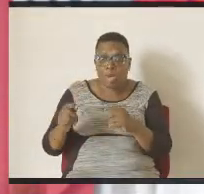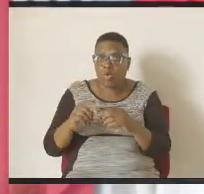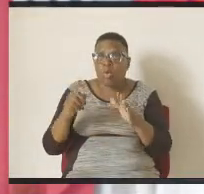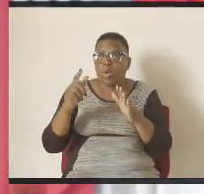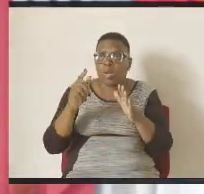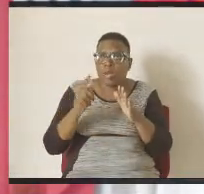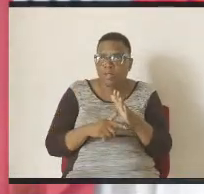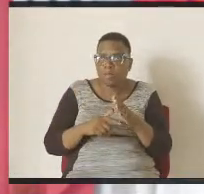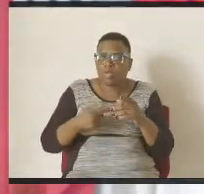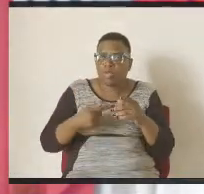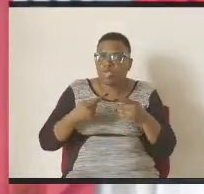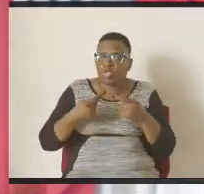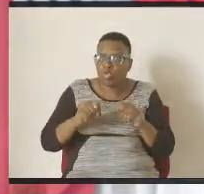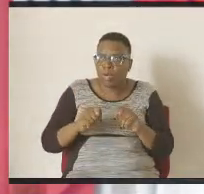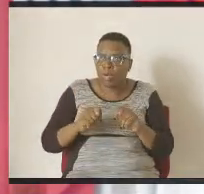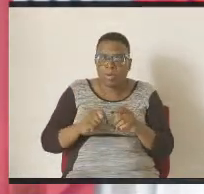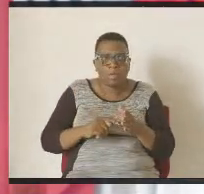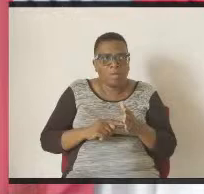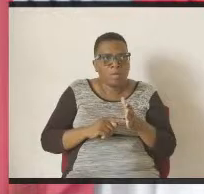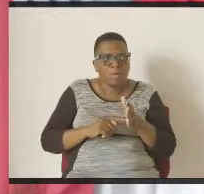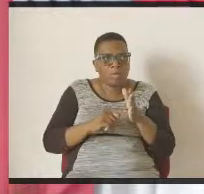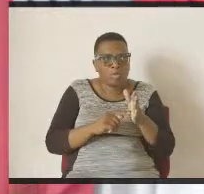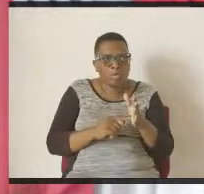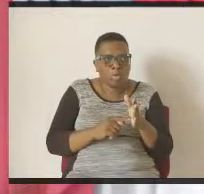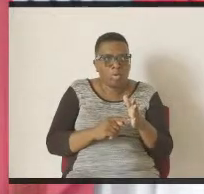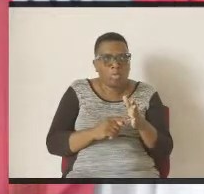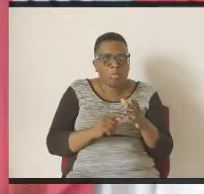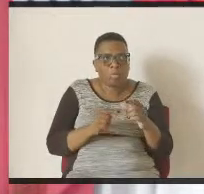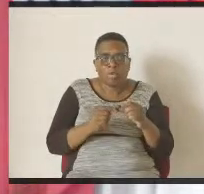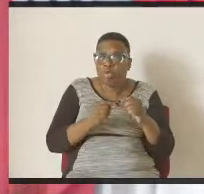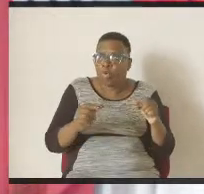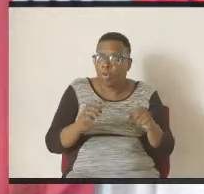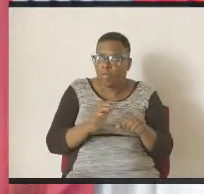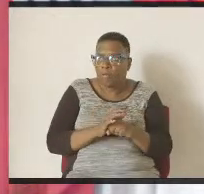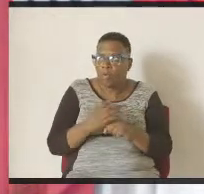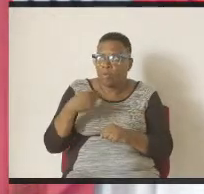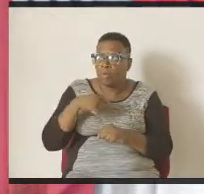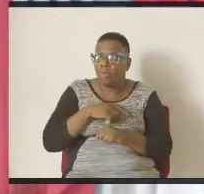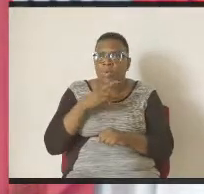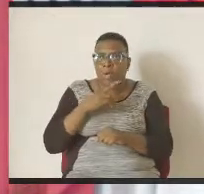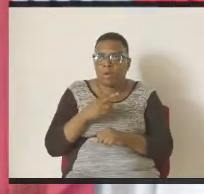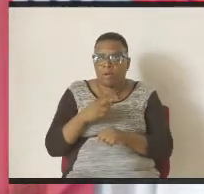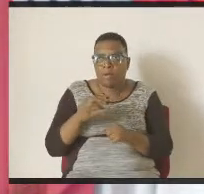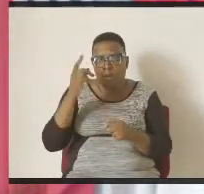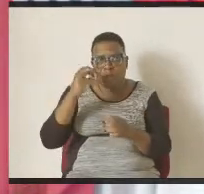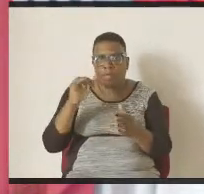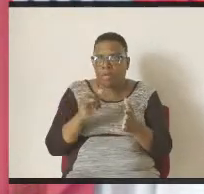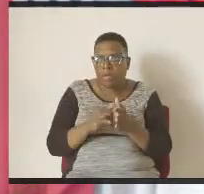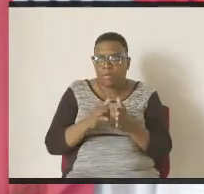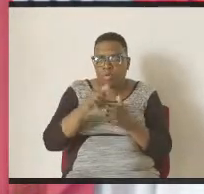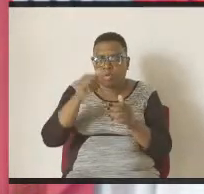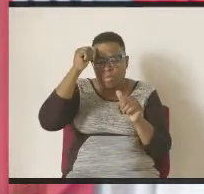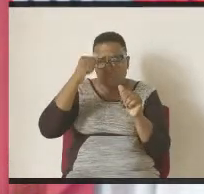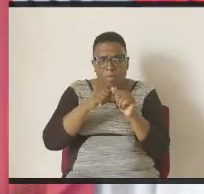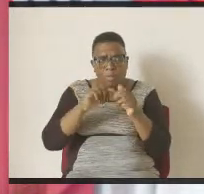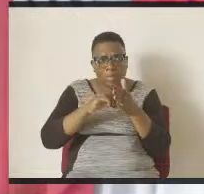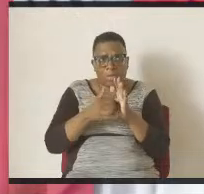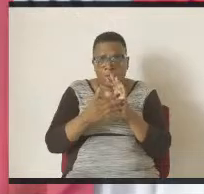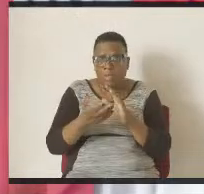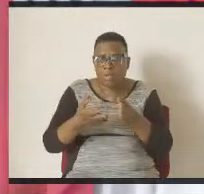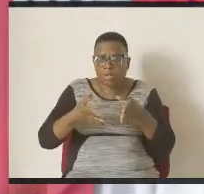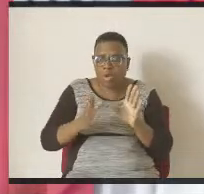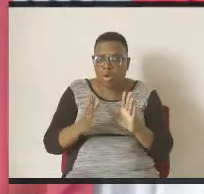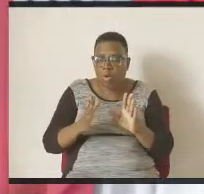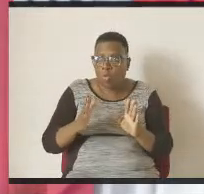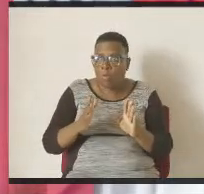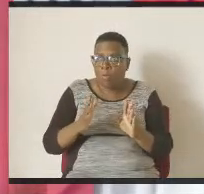to demonstrate my great gratitude for that. So just these things to keep in mind. Allow ourselves to